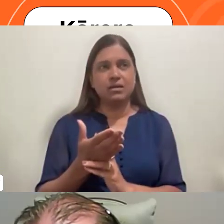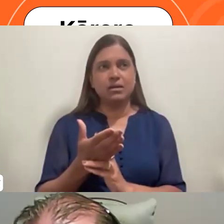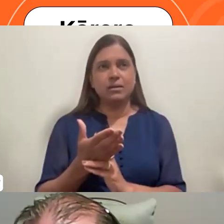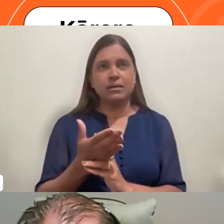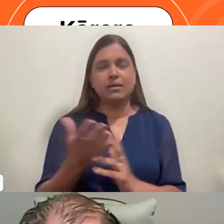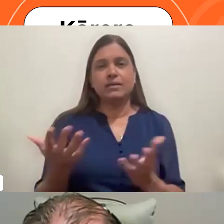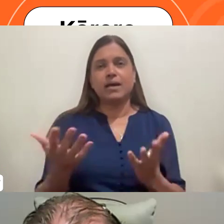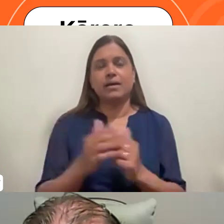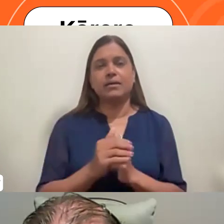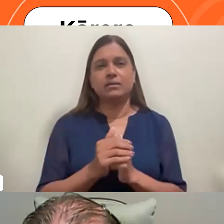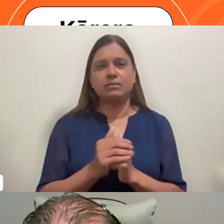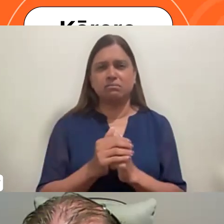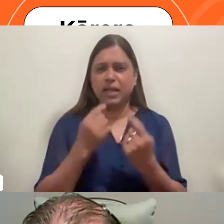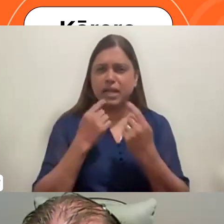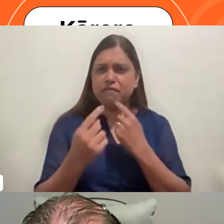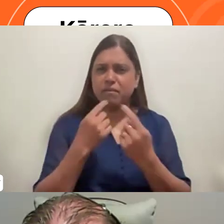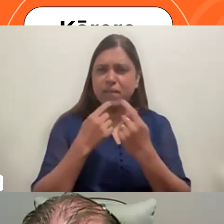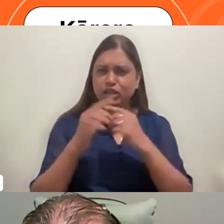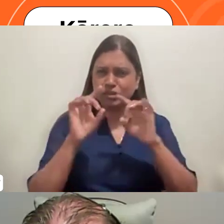the breadth of information that's out there,